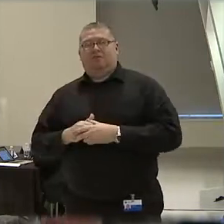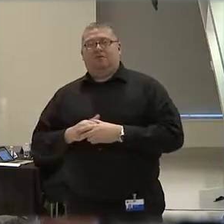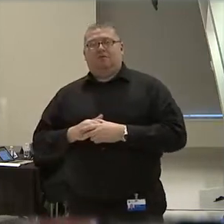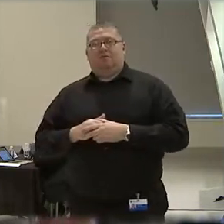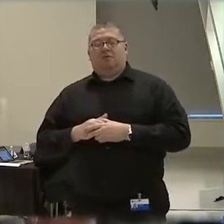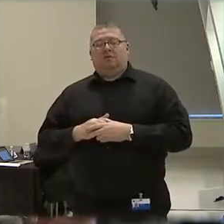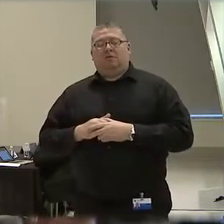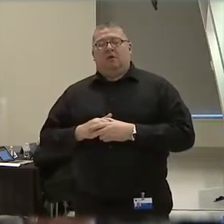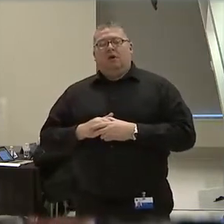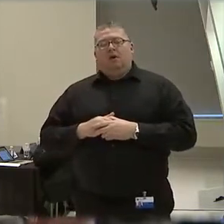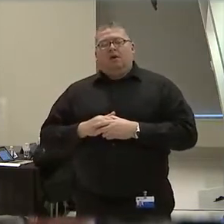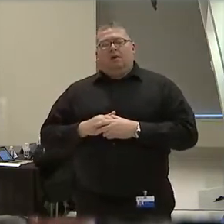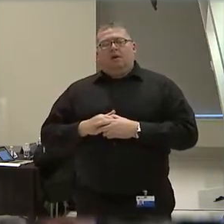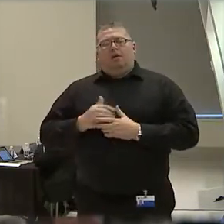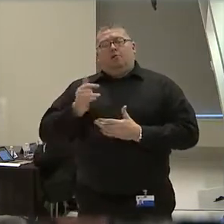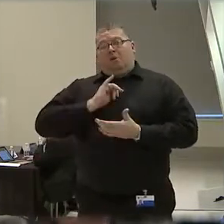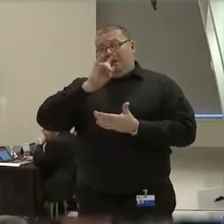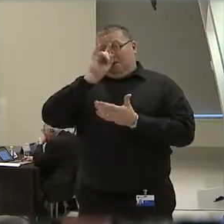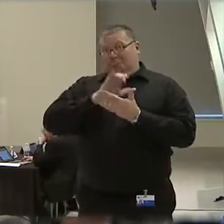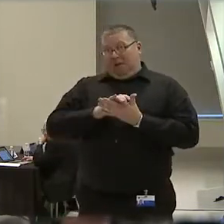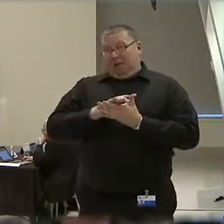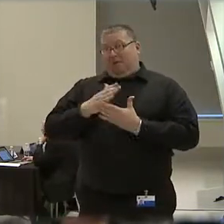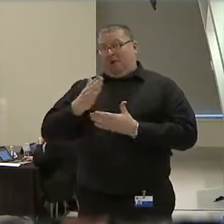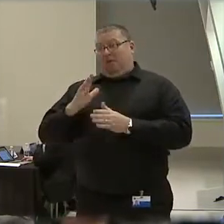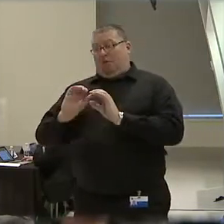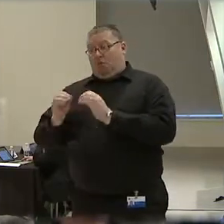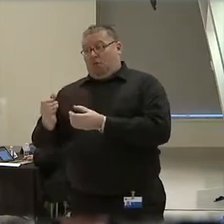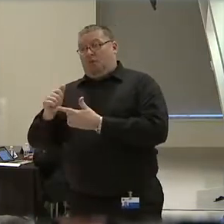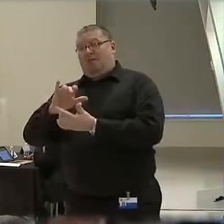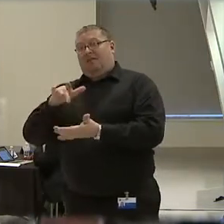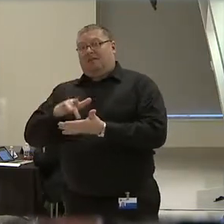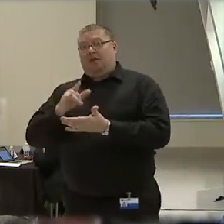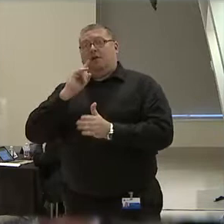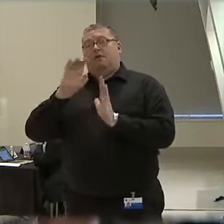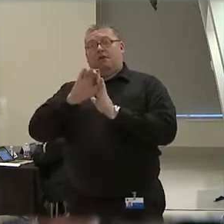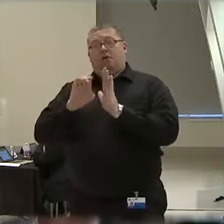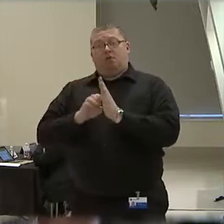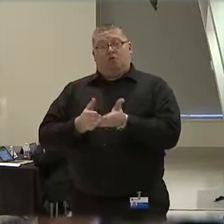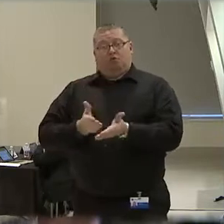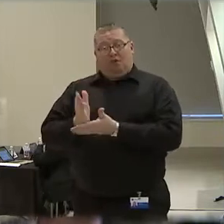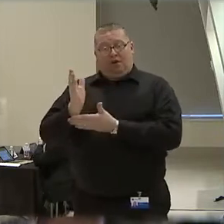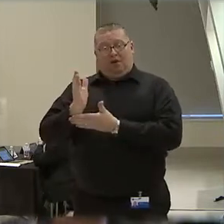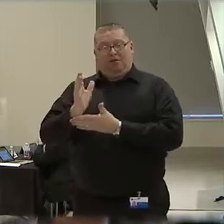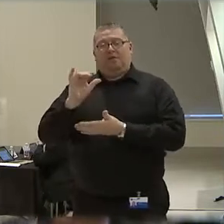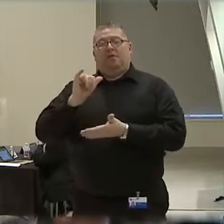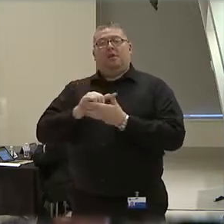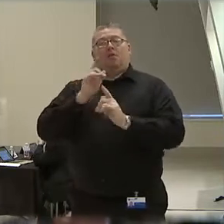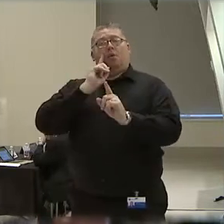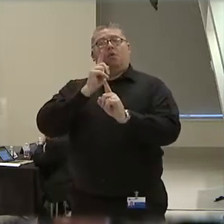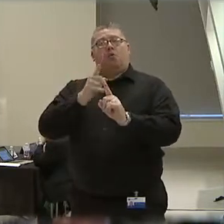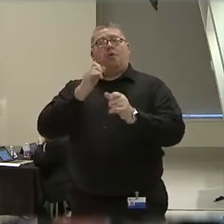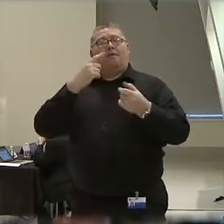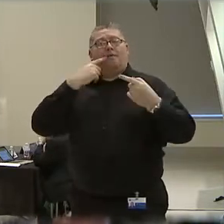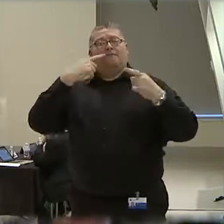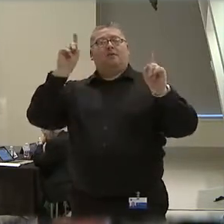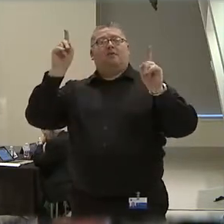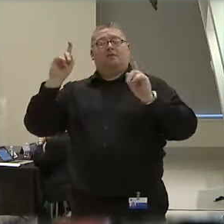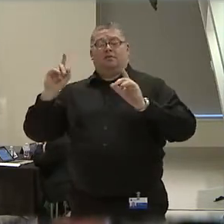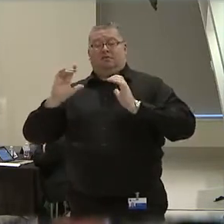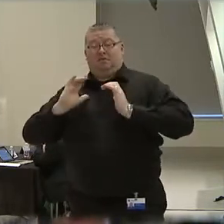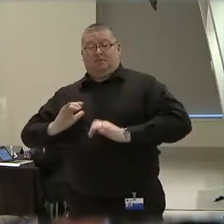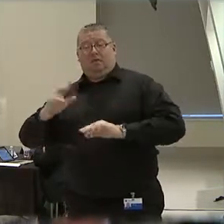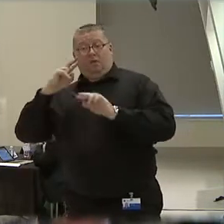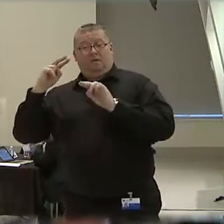It is my belief and the belief of my organization, the Center for Constitutional Rights, that the goal of an effective civilian oversight